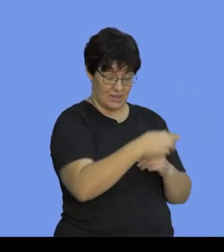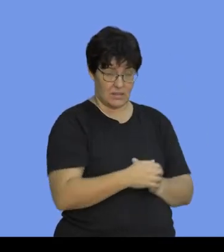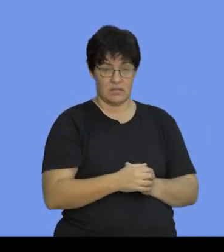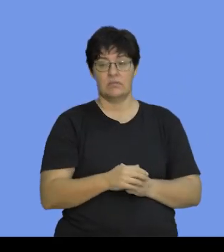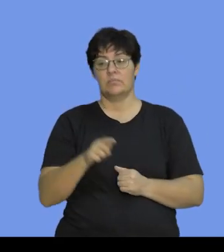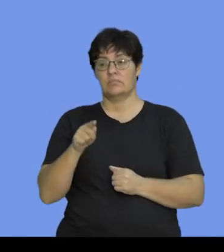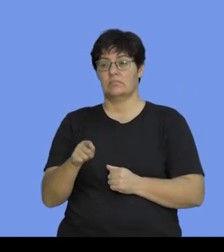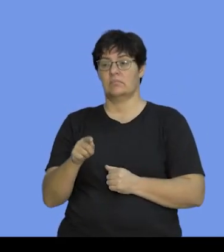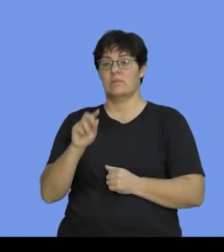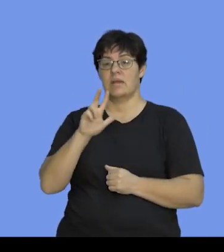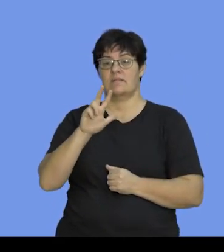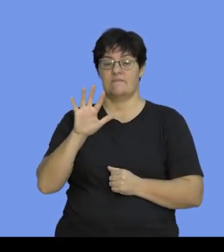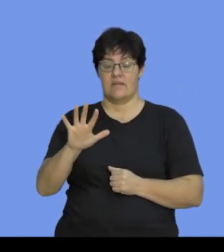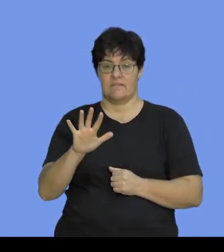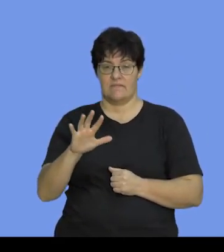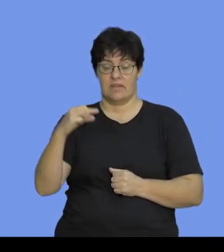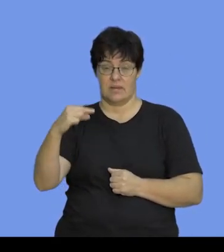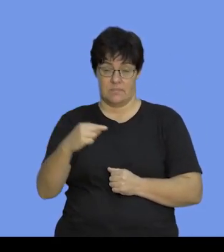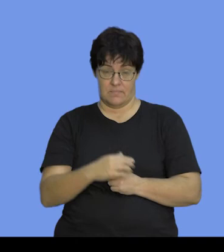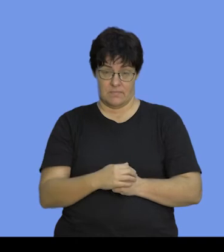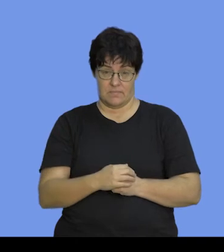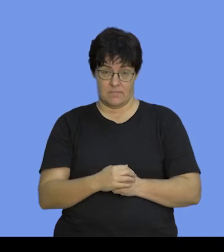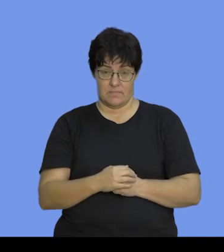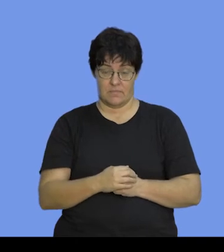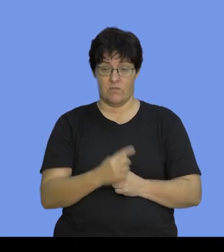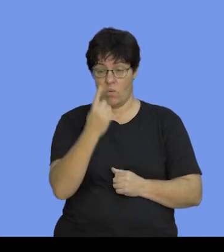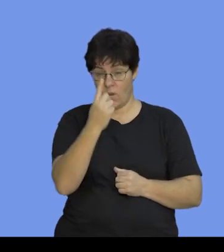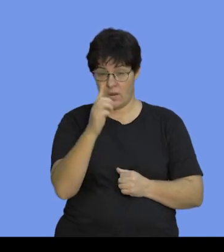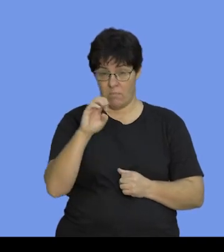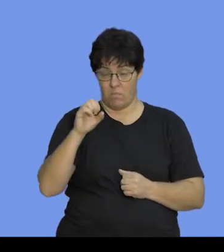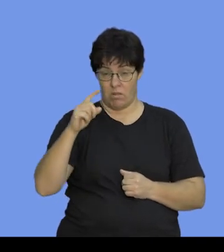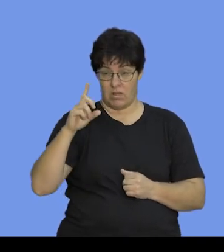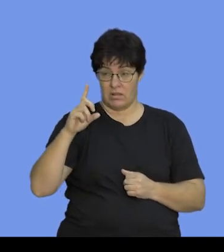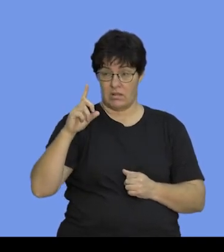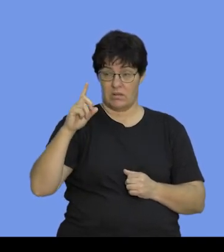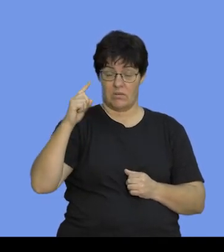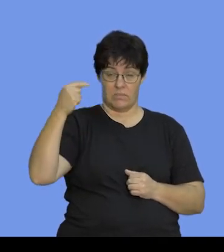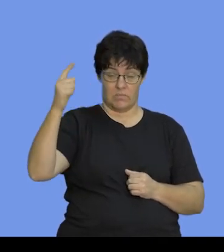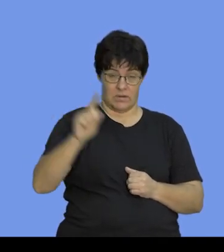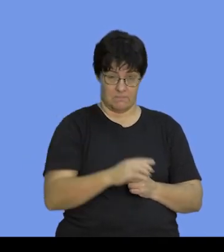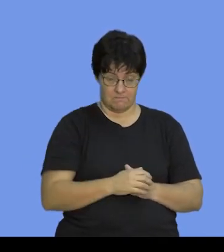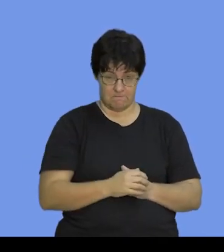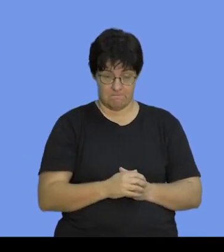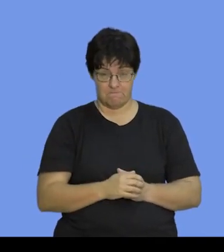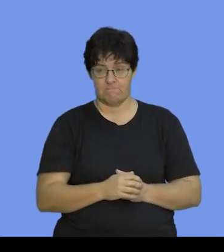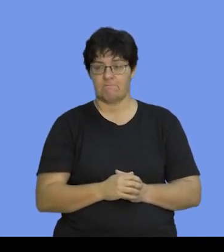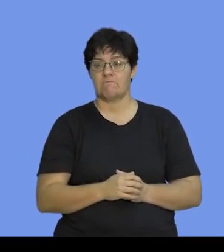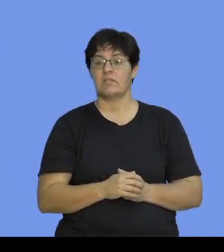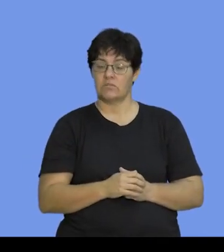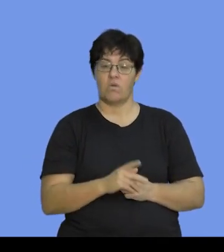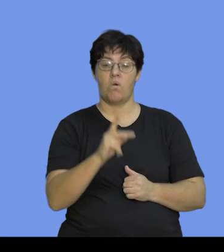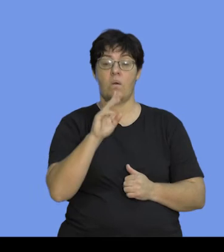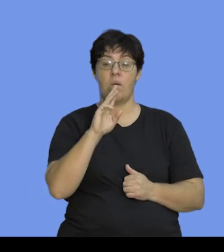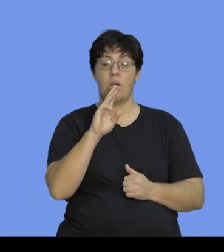it will give you 85 grams per mole, right? So the number of moles, or the moles,